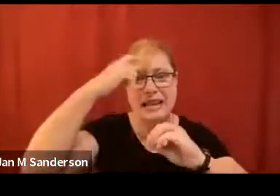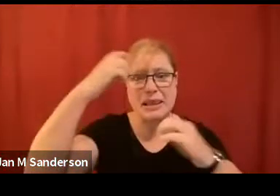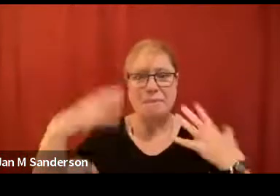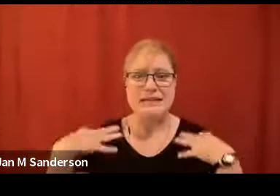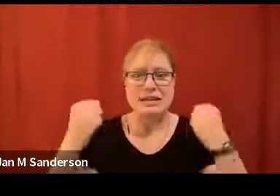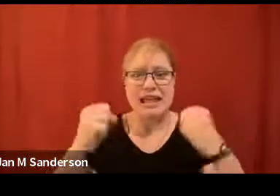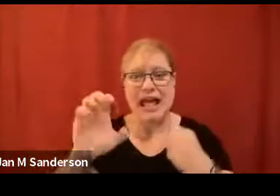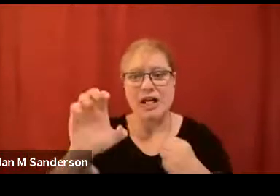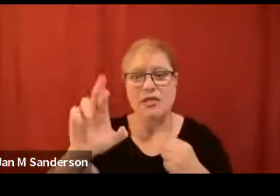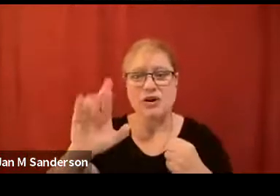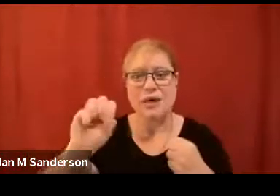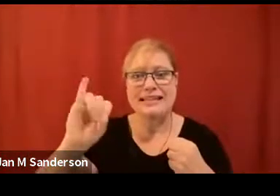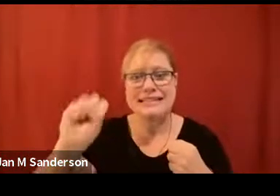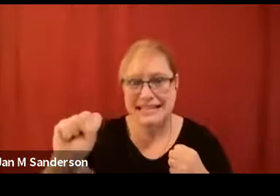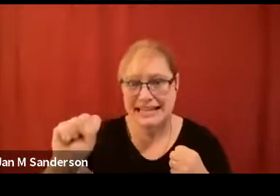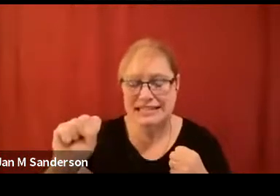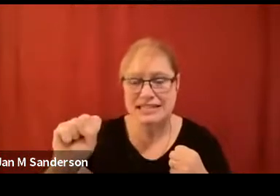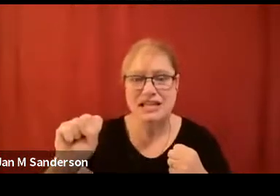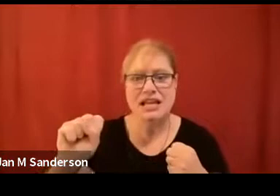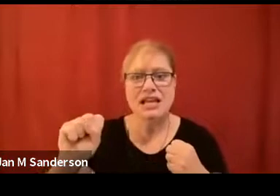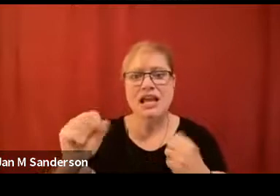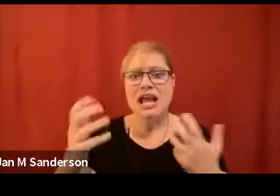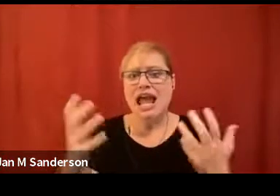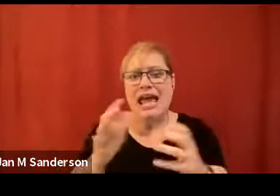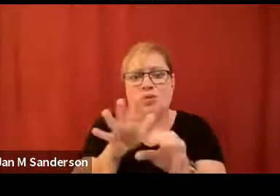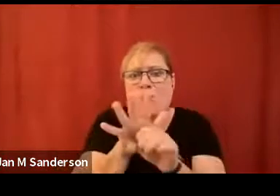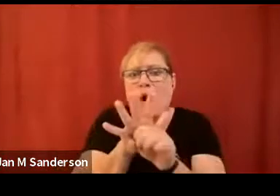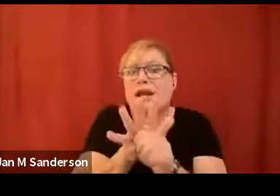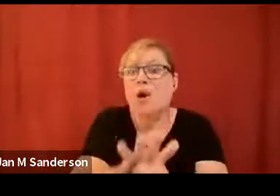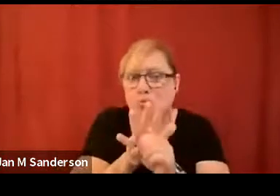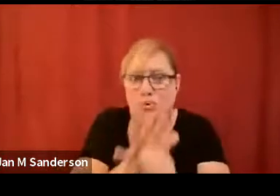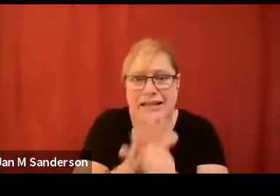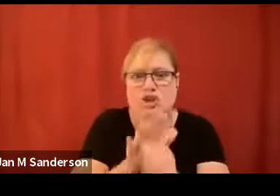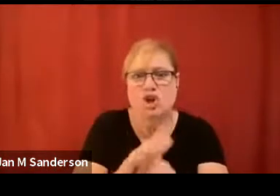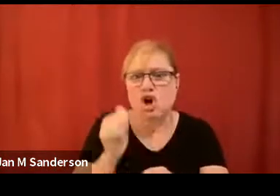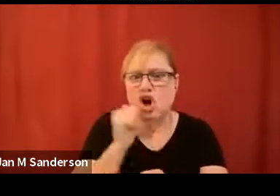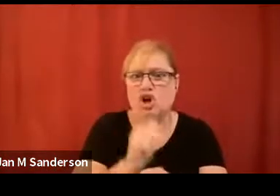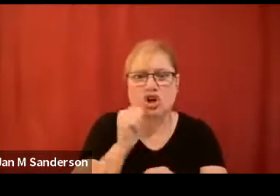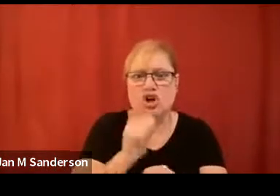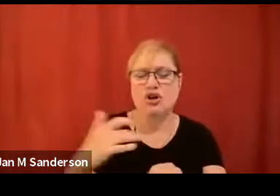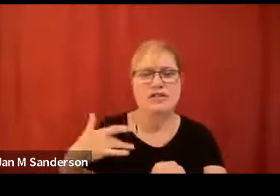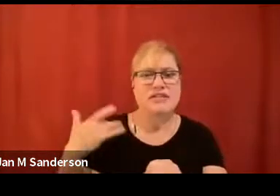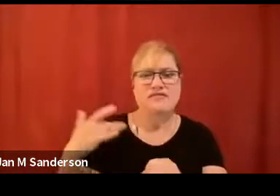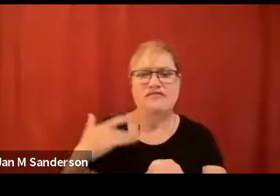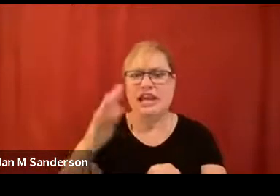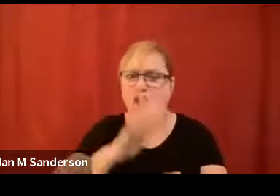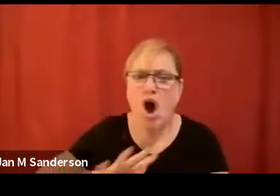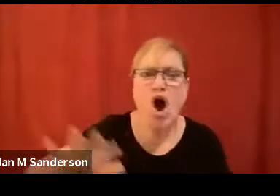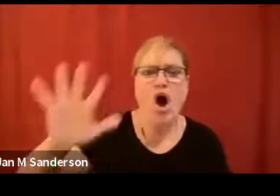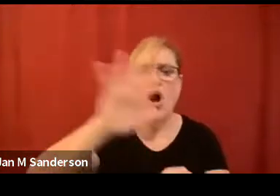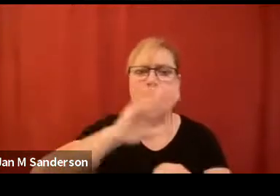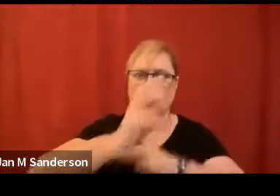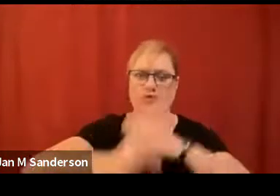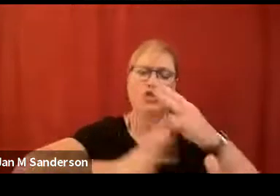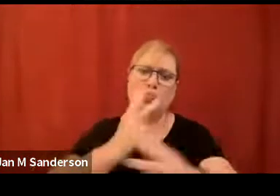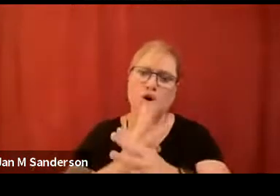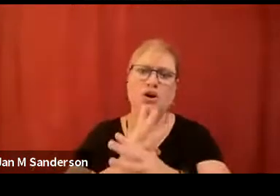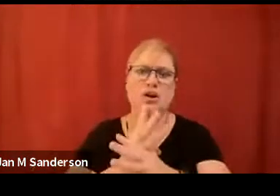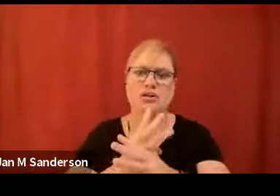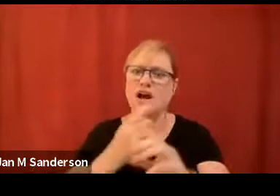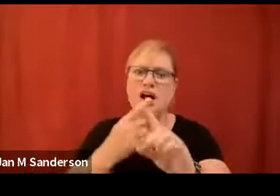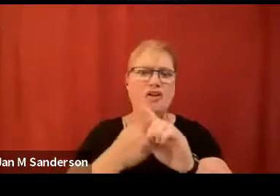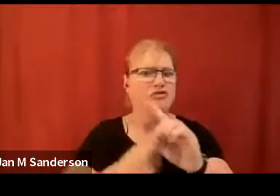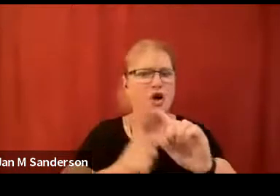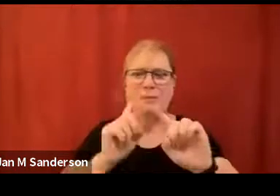girls themselves and what pressure this is putting on girls all around the world from all backgrounds and all incomes,